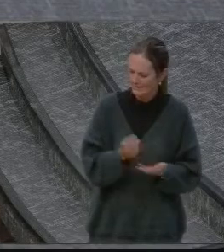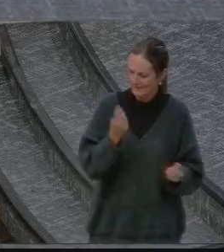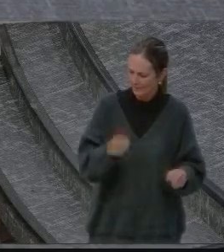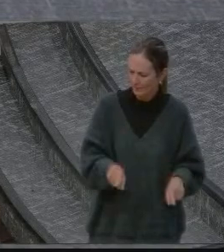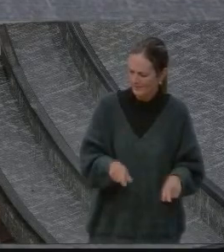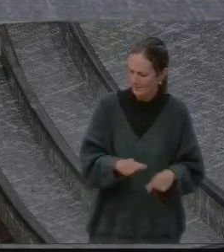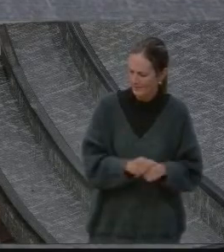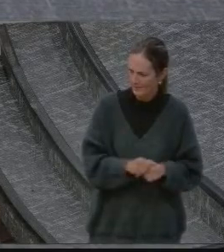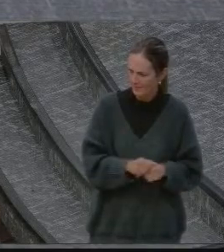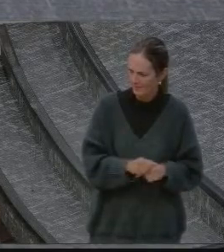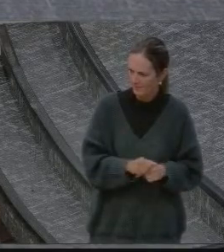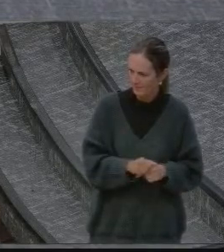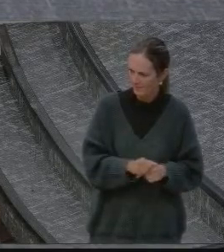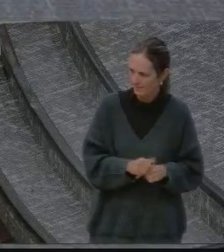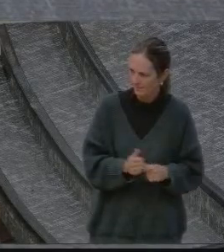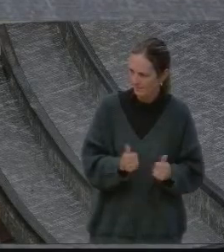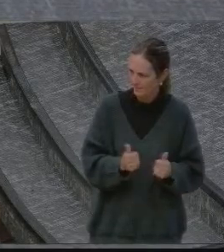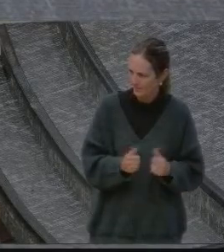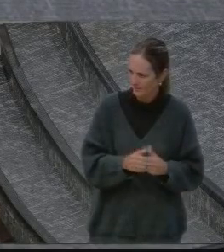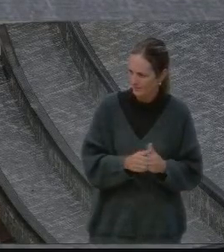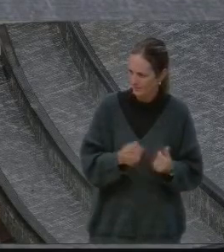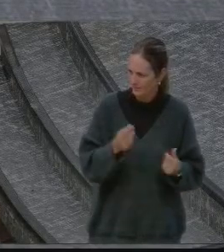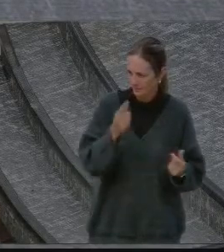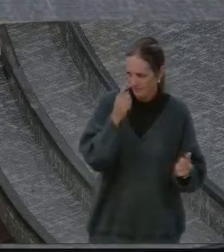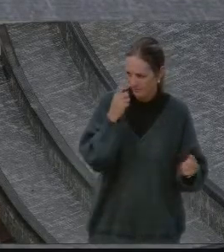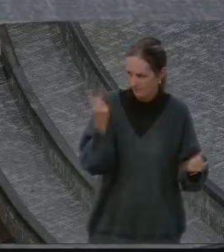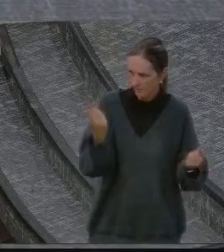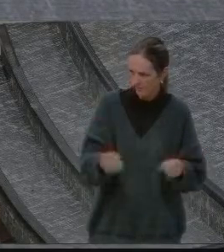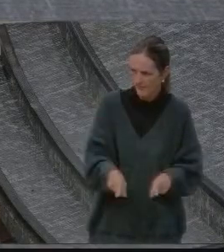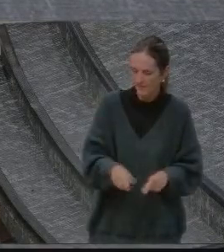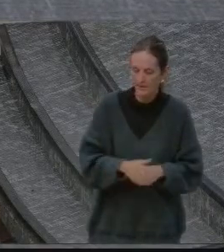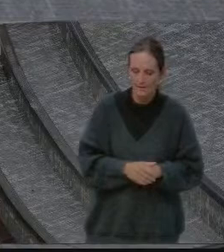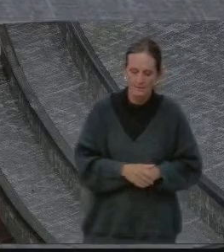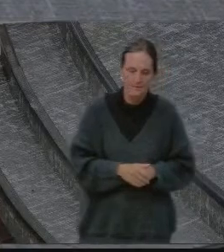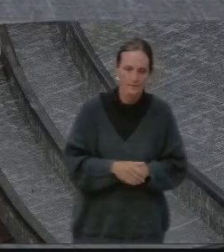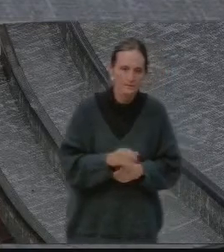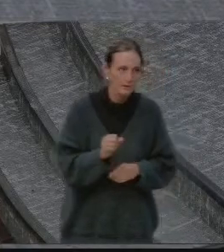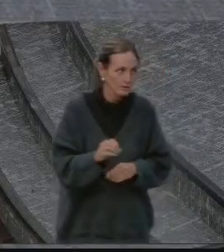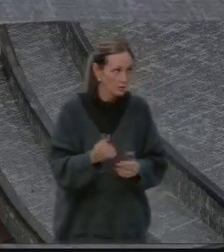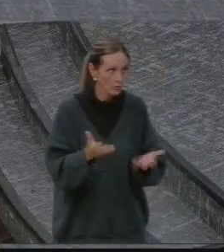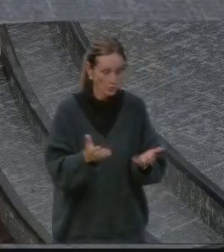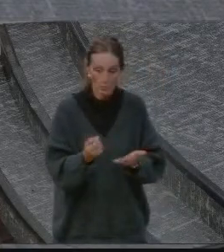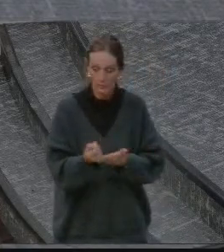Item 1, board minutes. Do you want to remove or keep on consent?